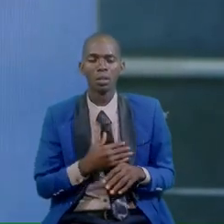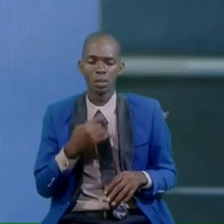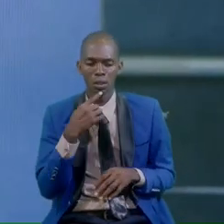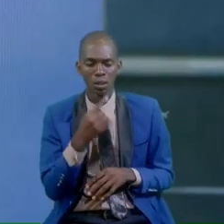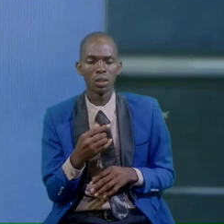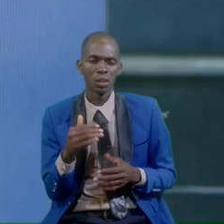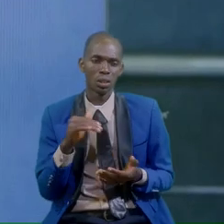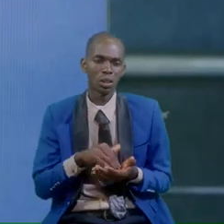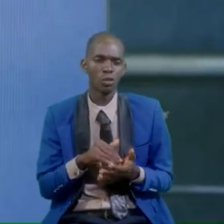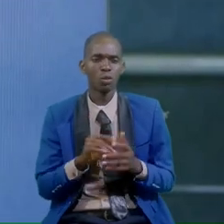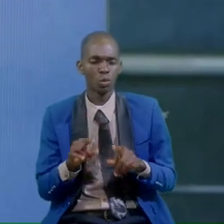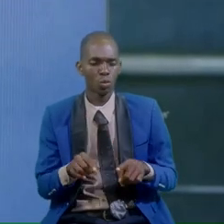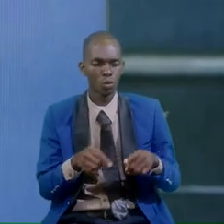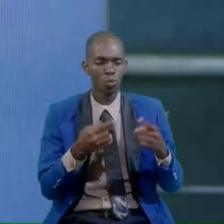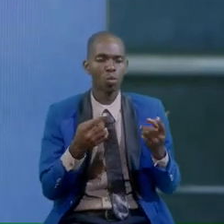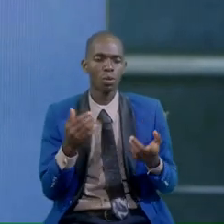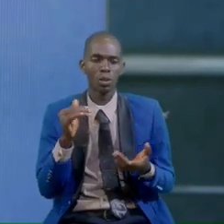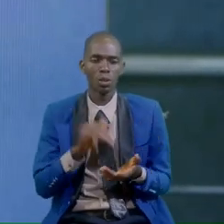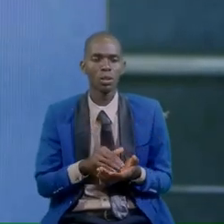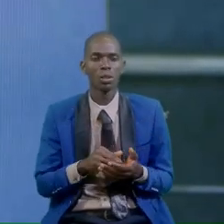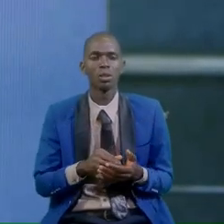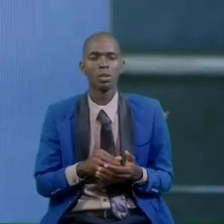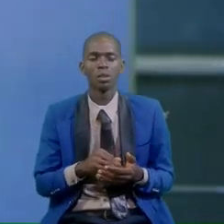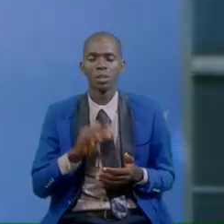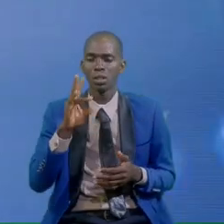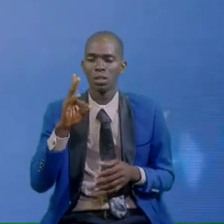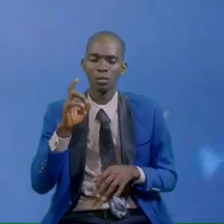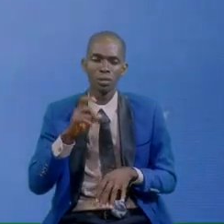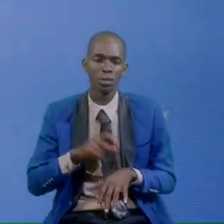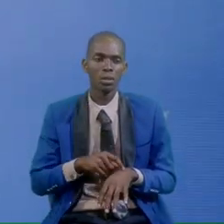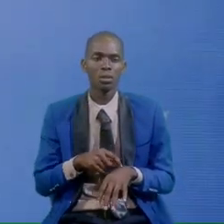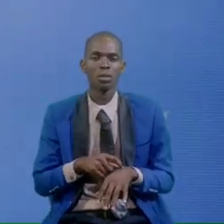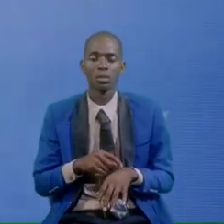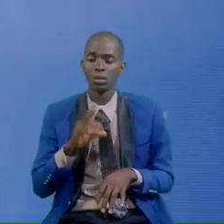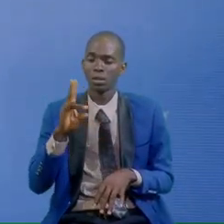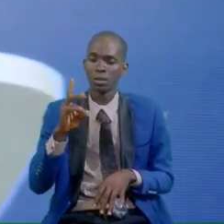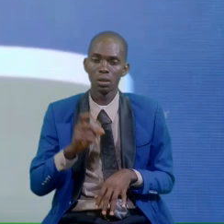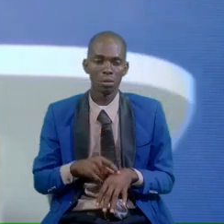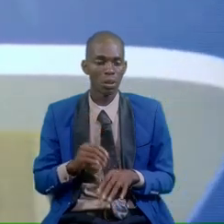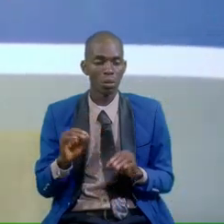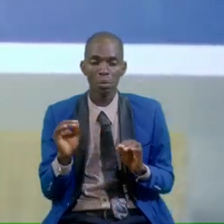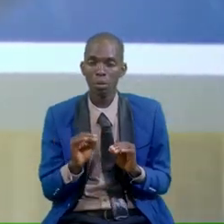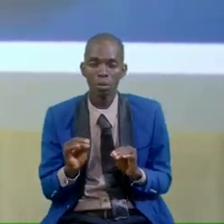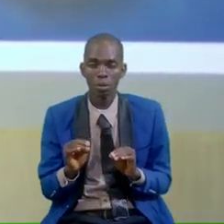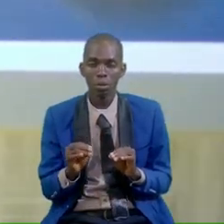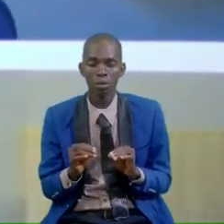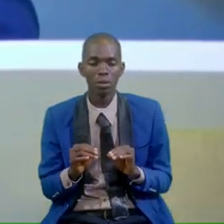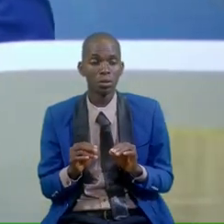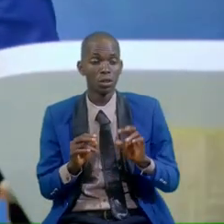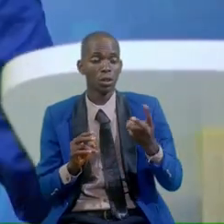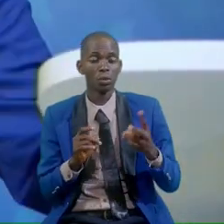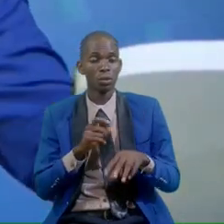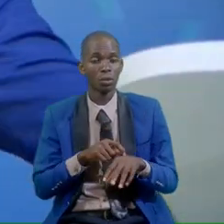said, go again seven times. Second time, nothing. Third time,